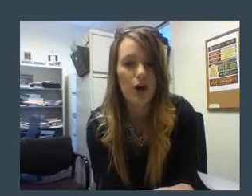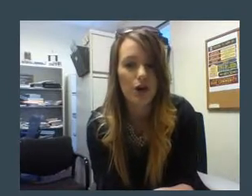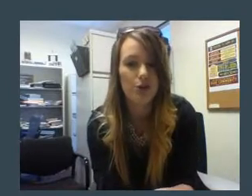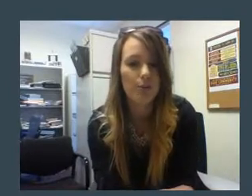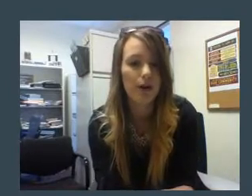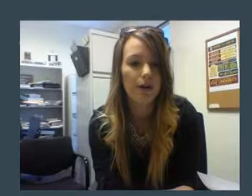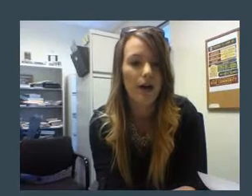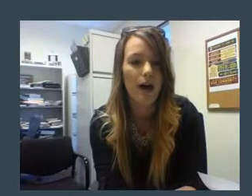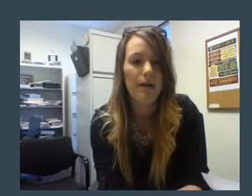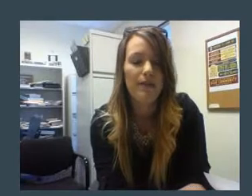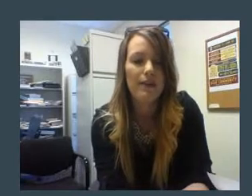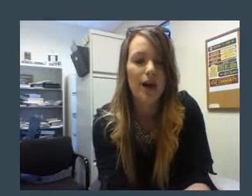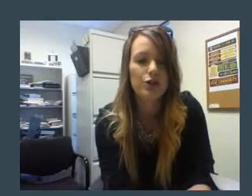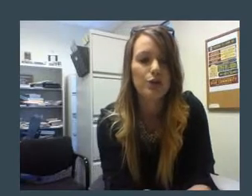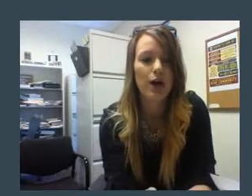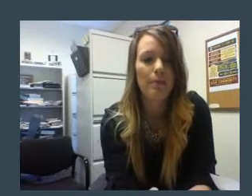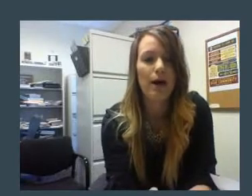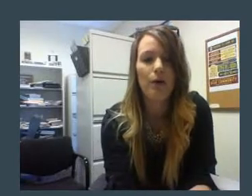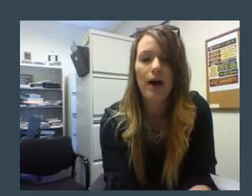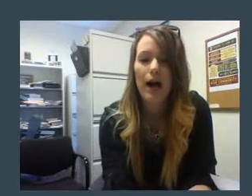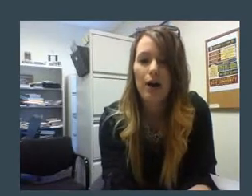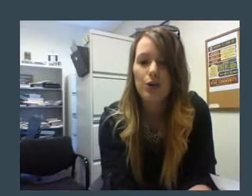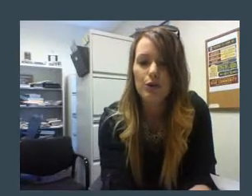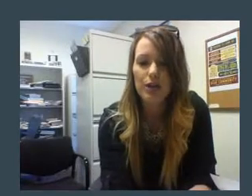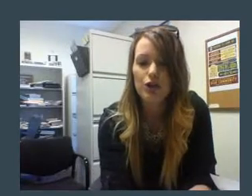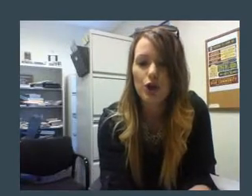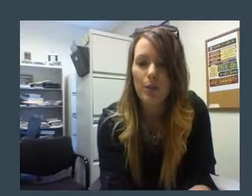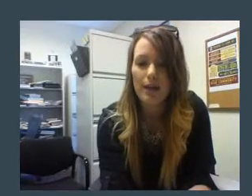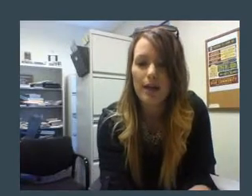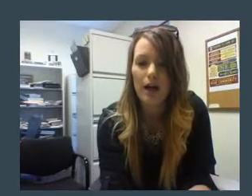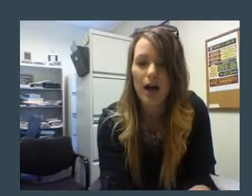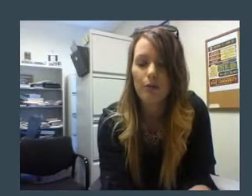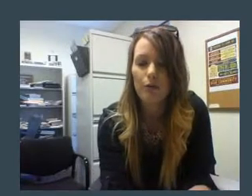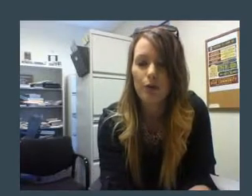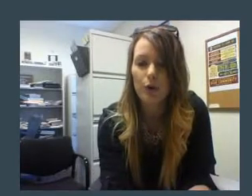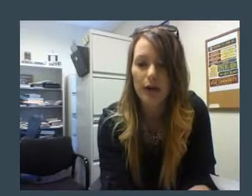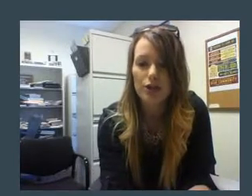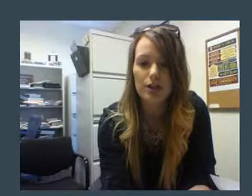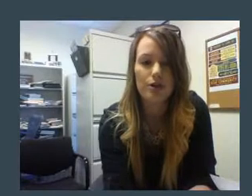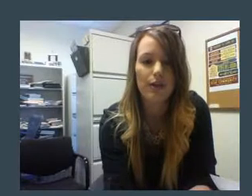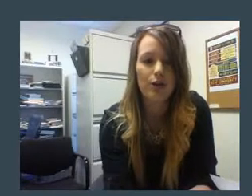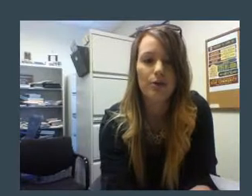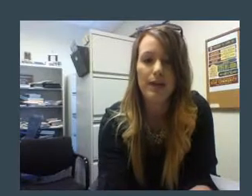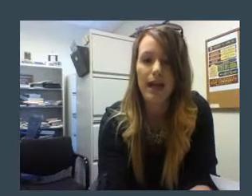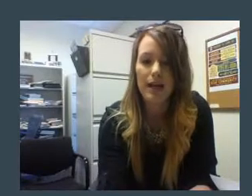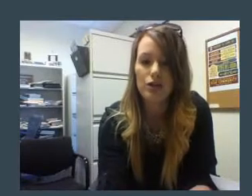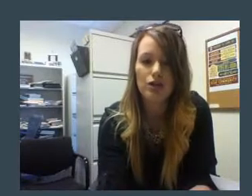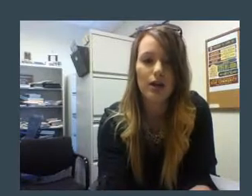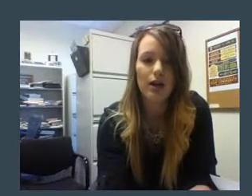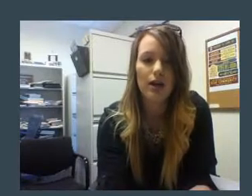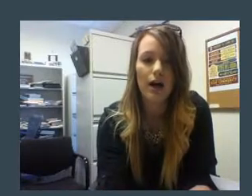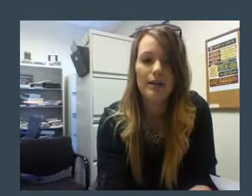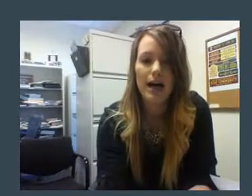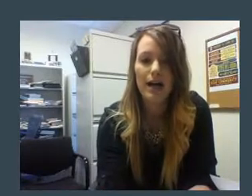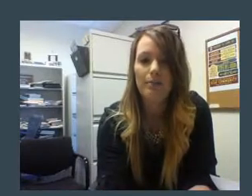So, that's also important. And then, they also talk about how you can show meaning through location. So, that could be age,